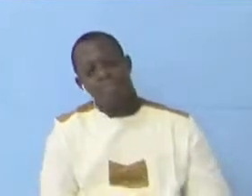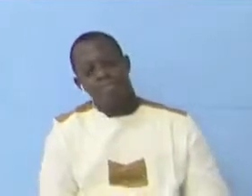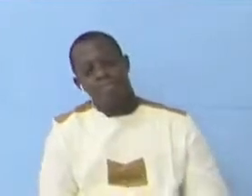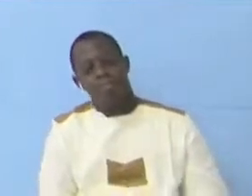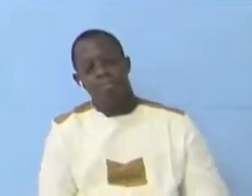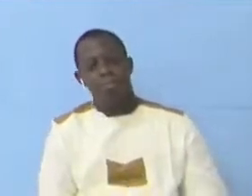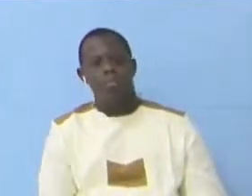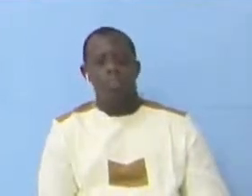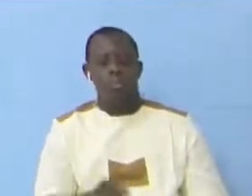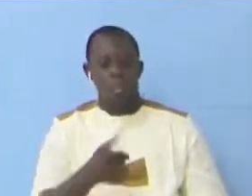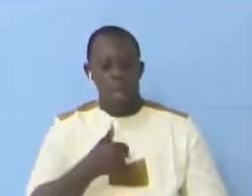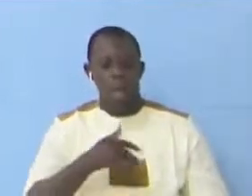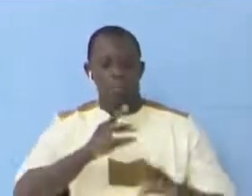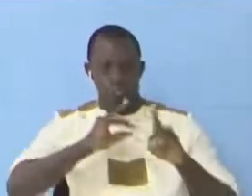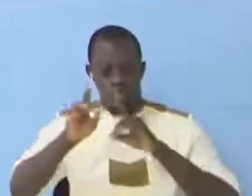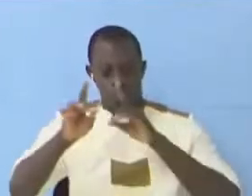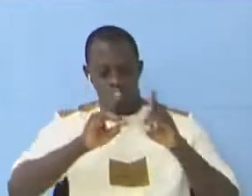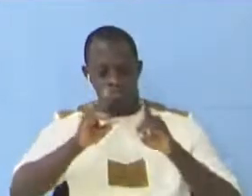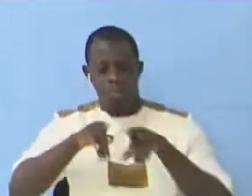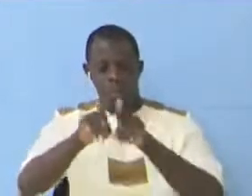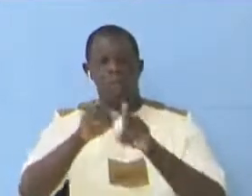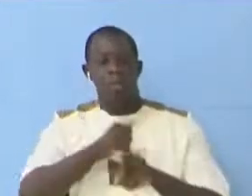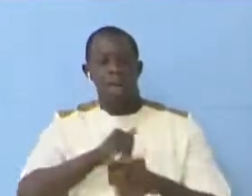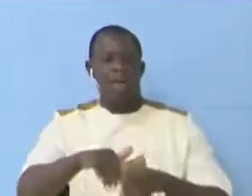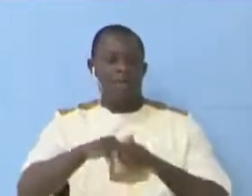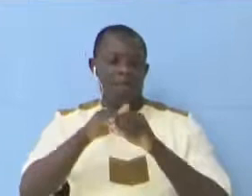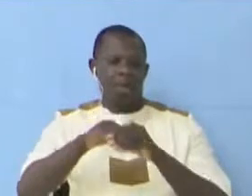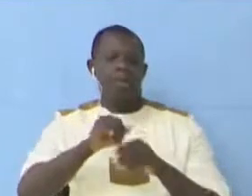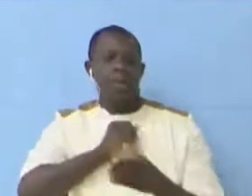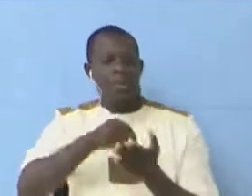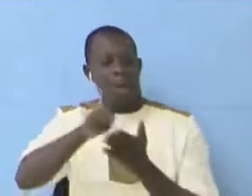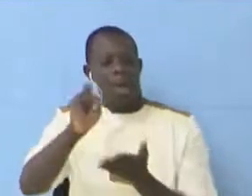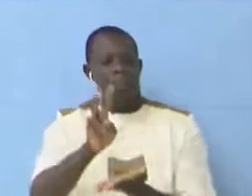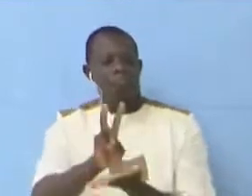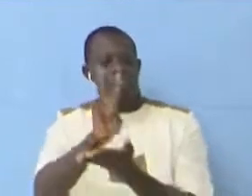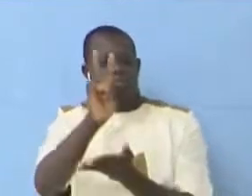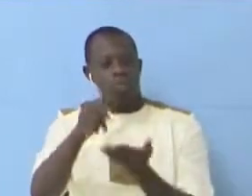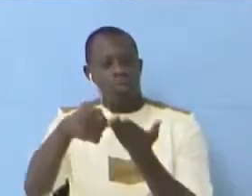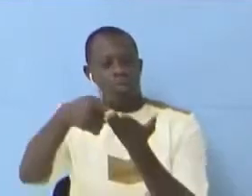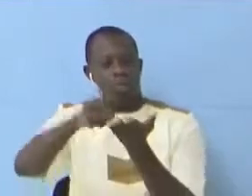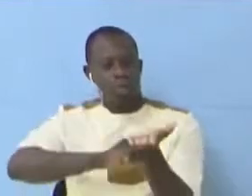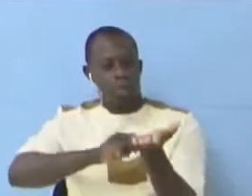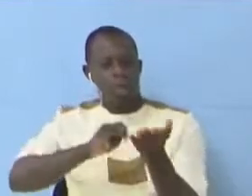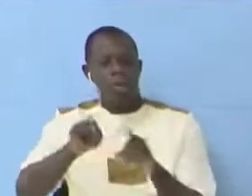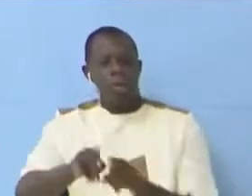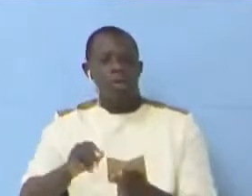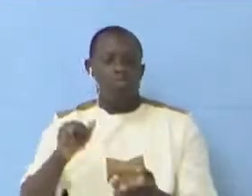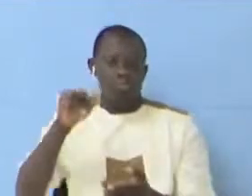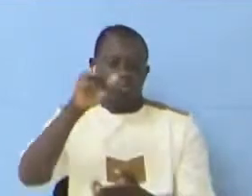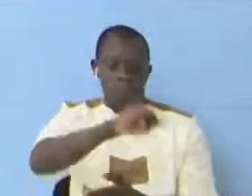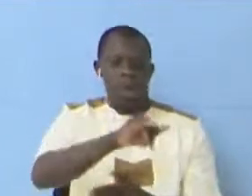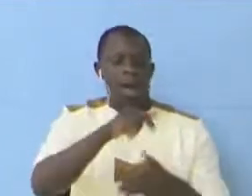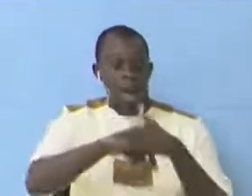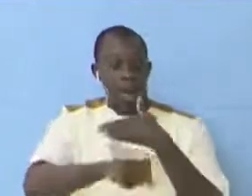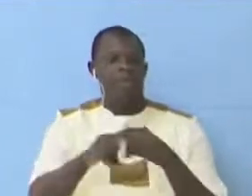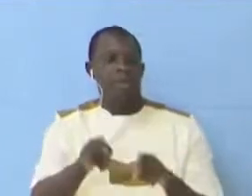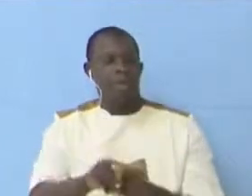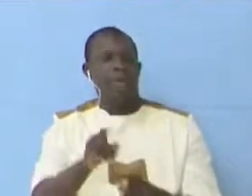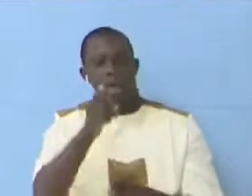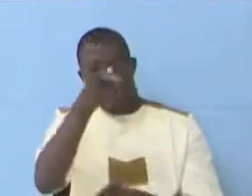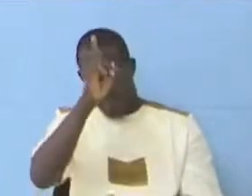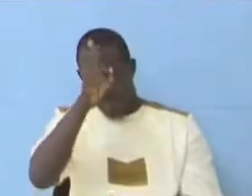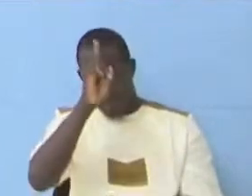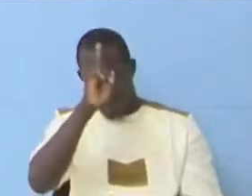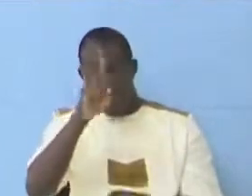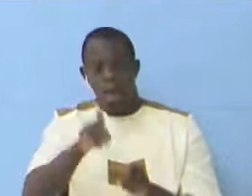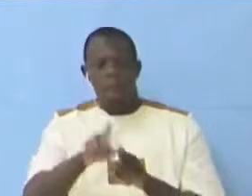talked to my friend who bought a ticket, then I went to Germany. ci laa wax ak suma xarit bi mu jëndal ma ticket ma daal di dem Germany. Whilst in Germany, just to